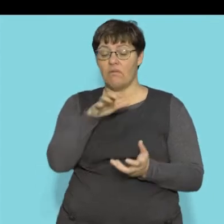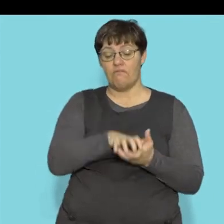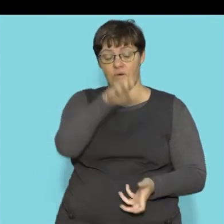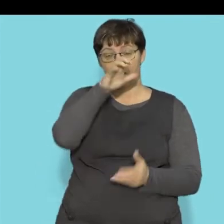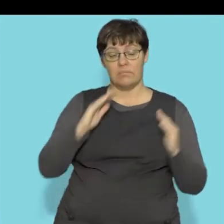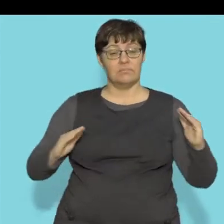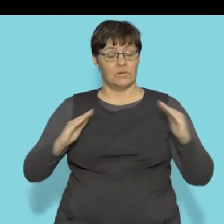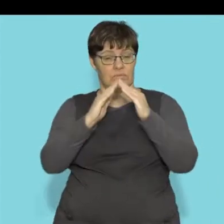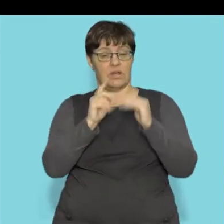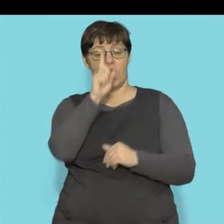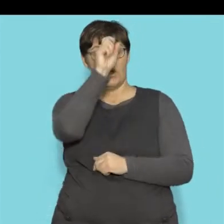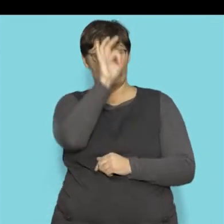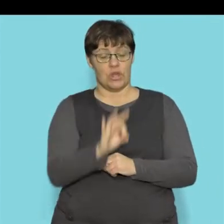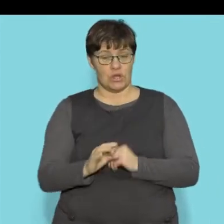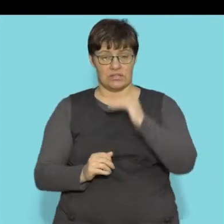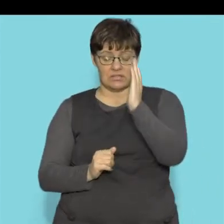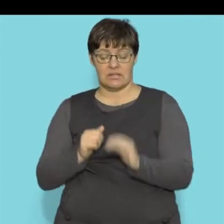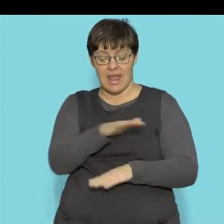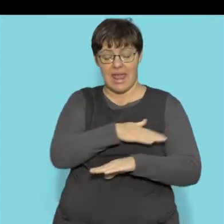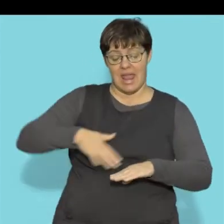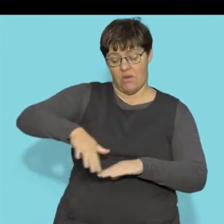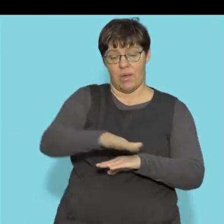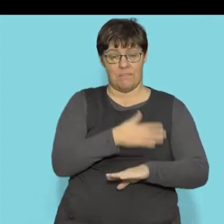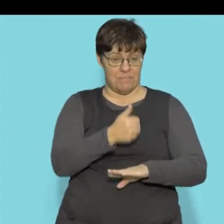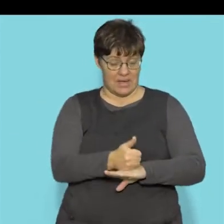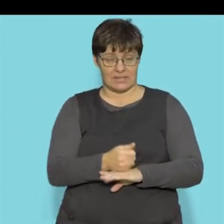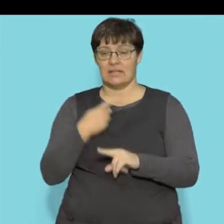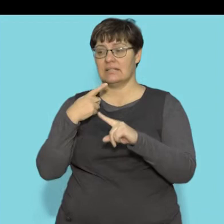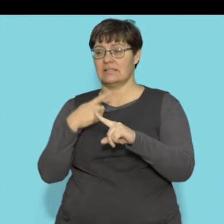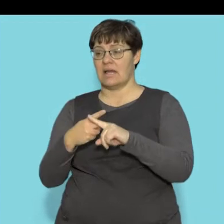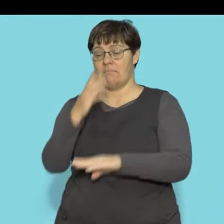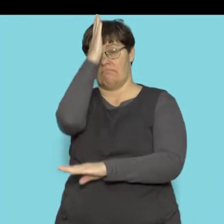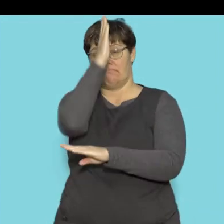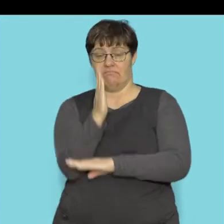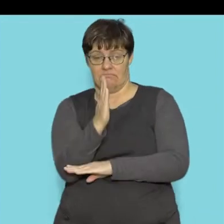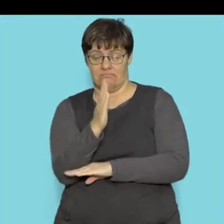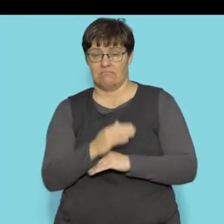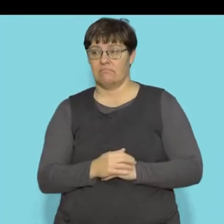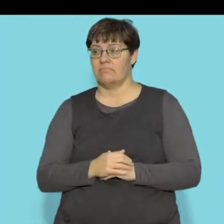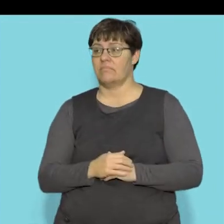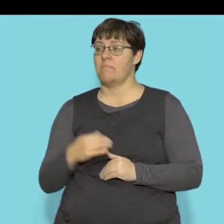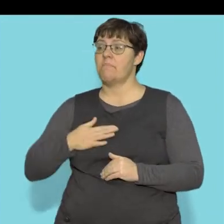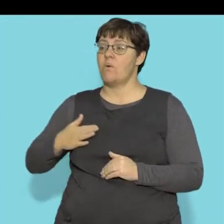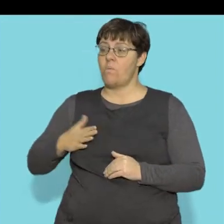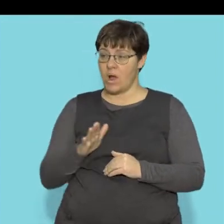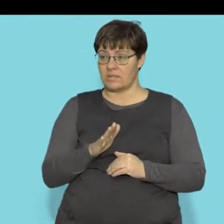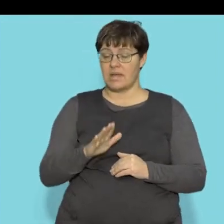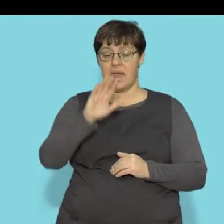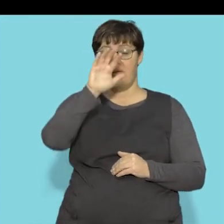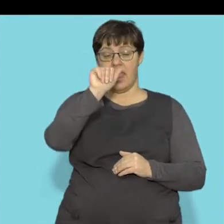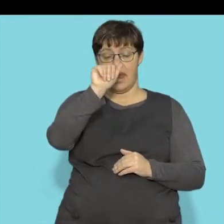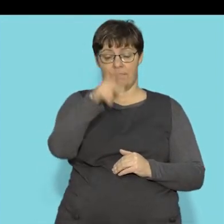volume of a pyramid is equal to 1/3 times the area of the base multiplied by the perpendicular height. So I